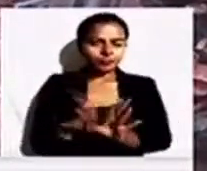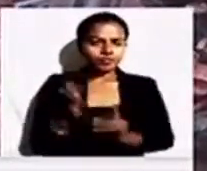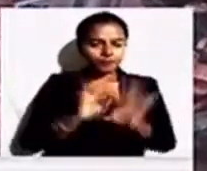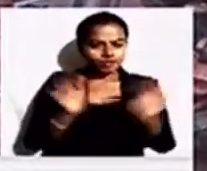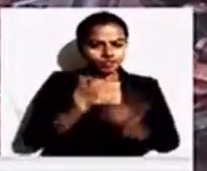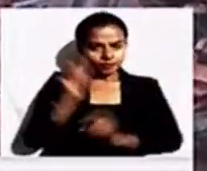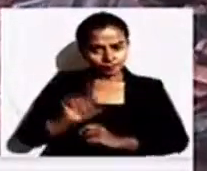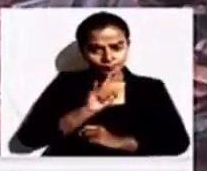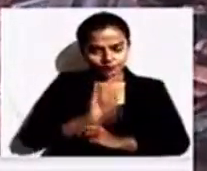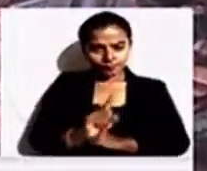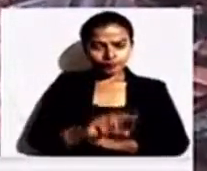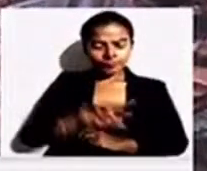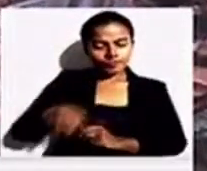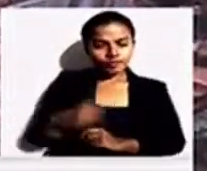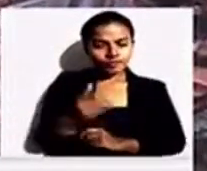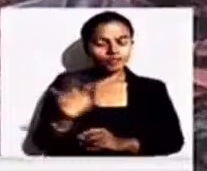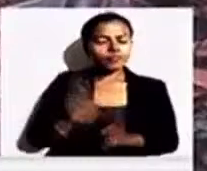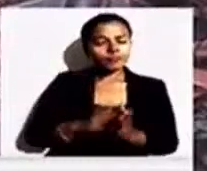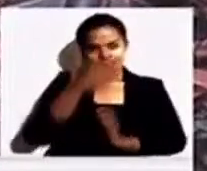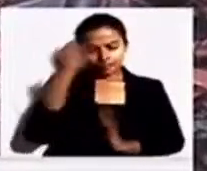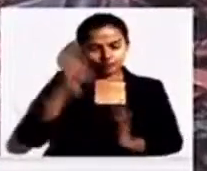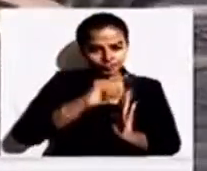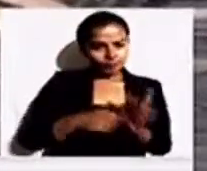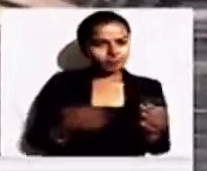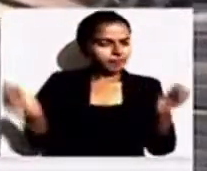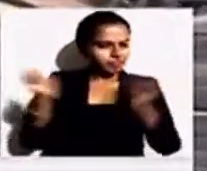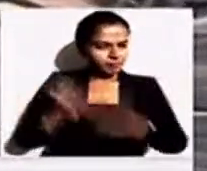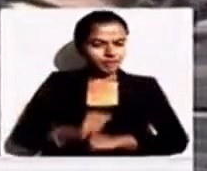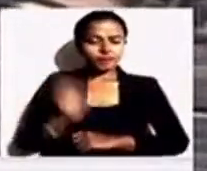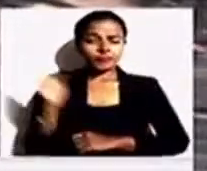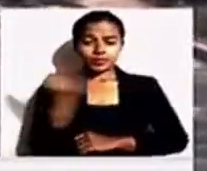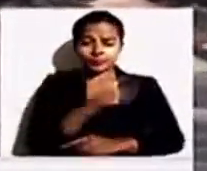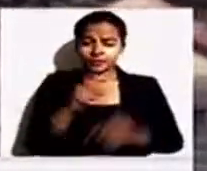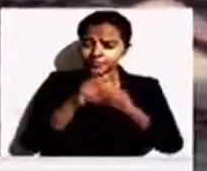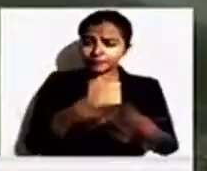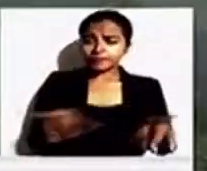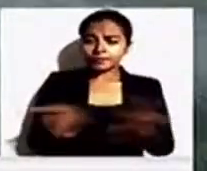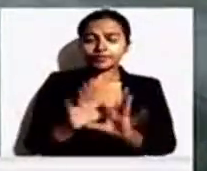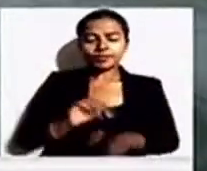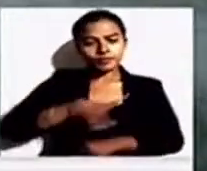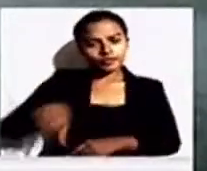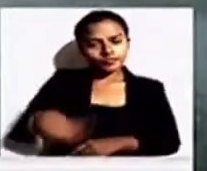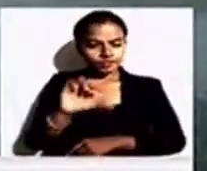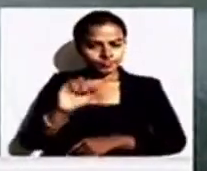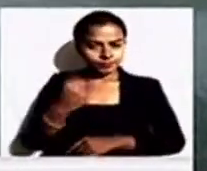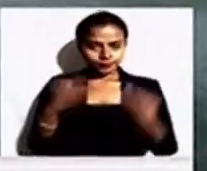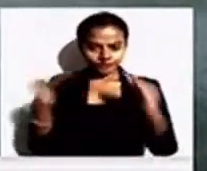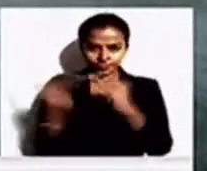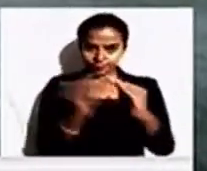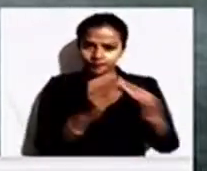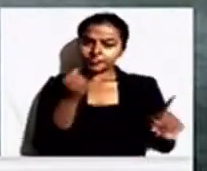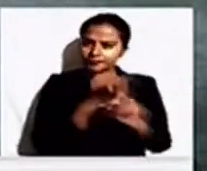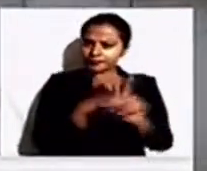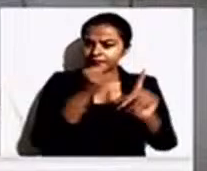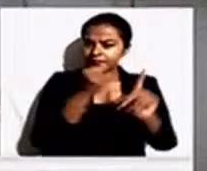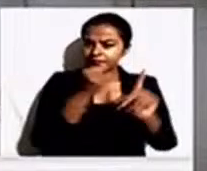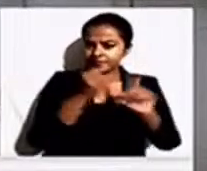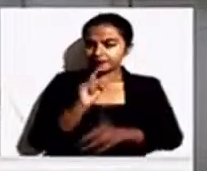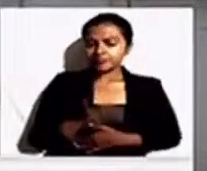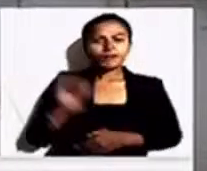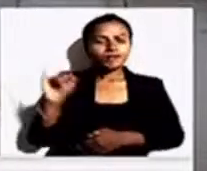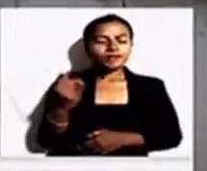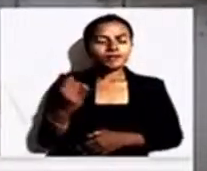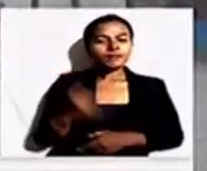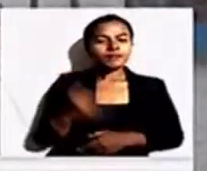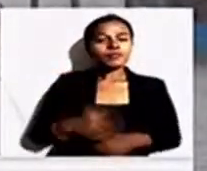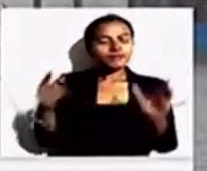Jaffna were destroyed due to strong winds, and another 155 houses were damaged. 60 houses in the Achuveli area in Jaffna were inundated